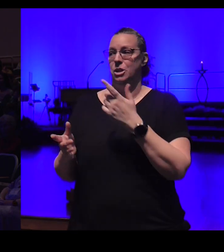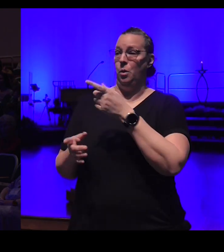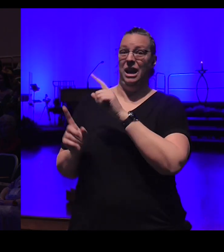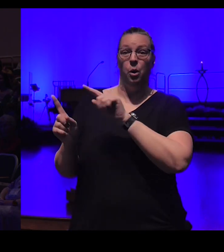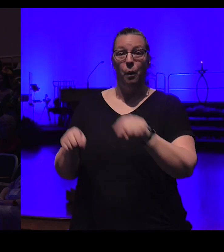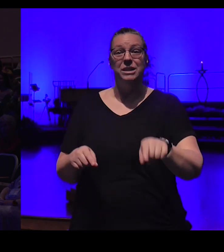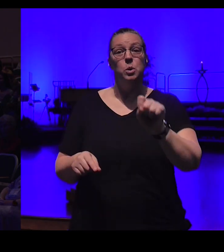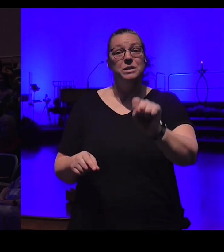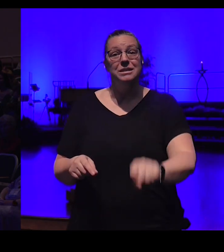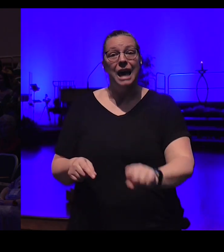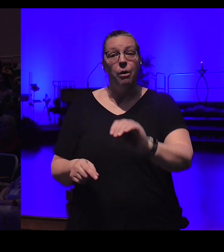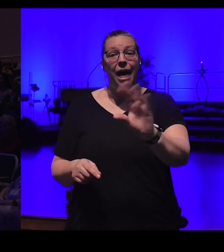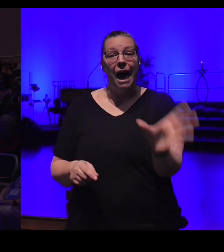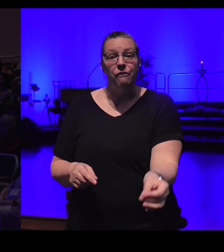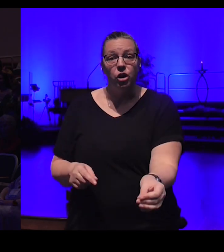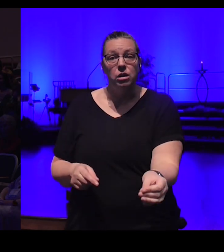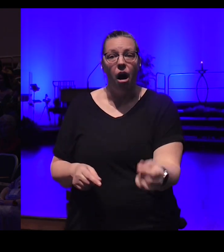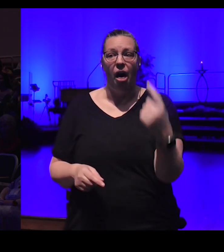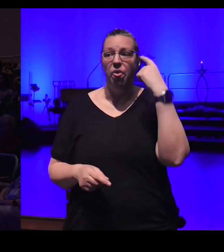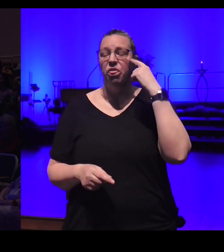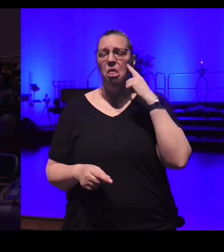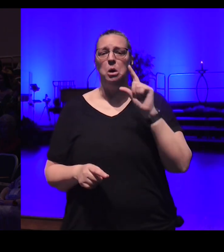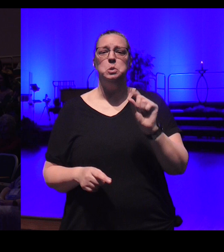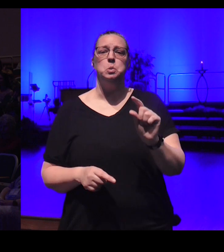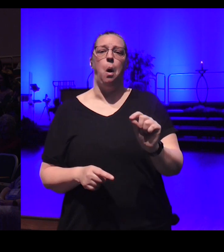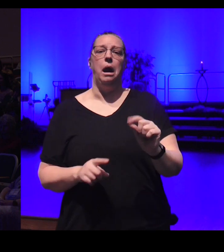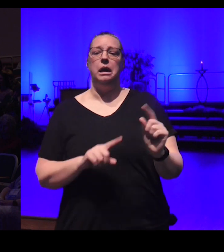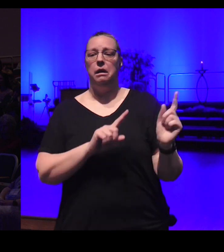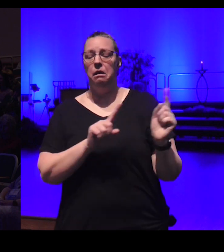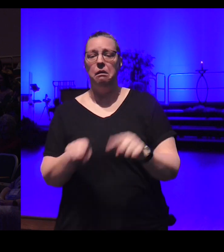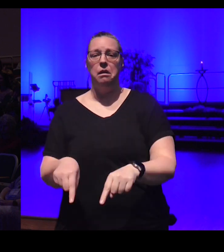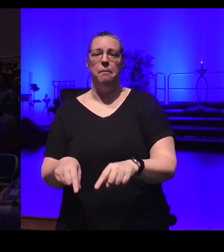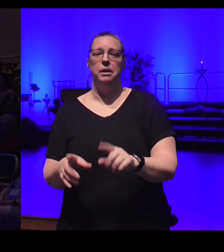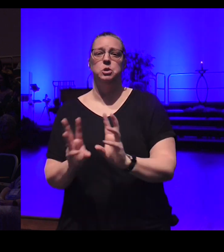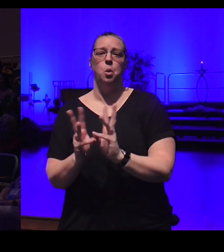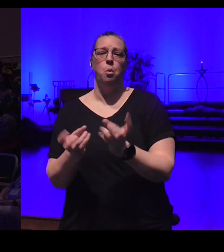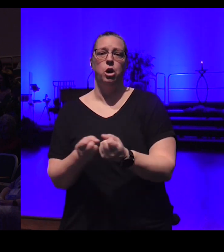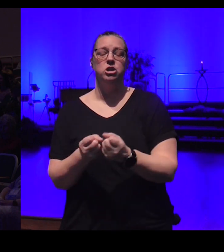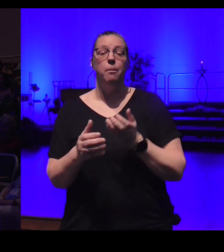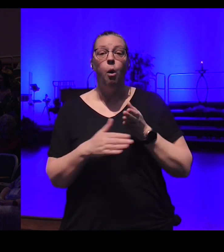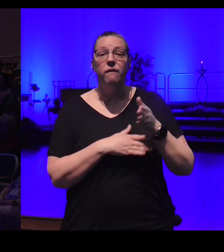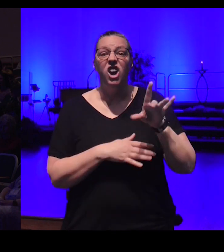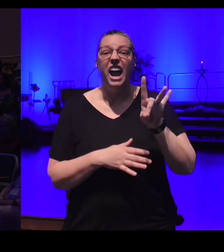South Africa, he thought there were 20 people coming to his workshop and over 800 showed up.